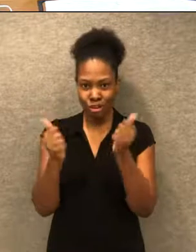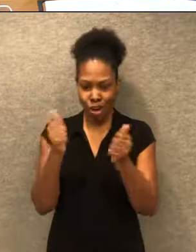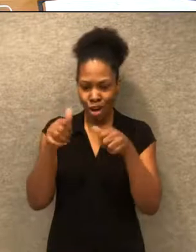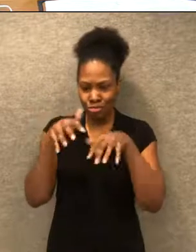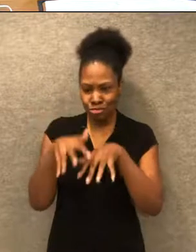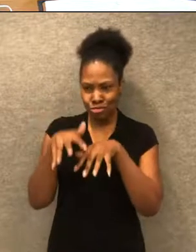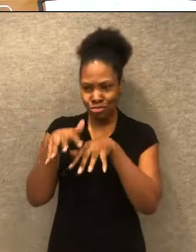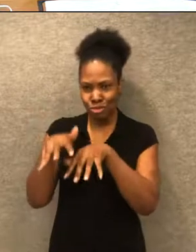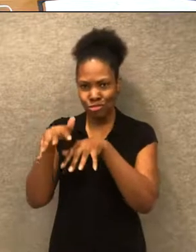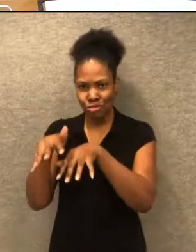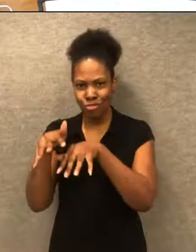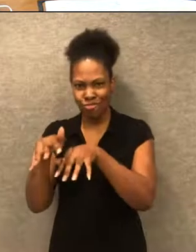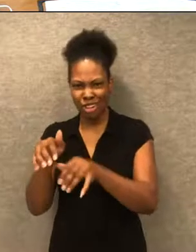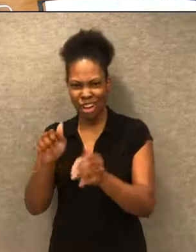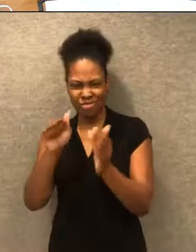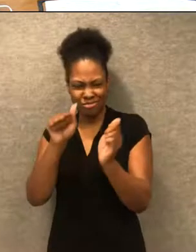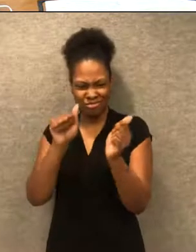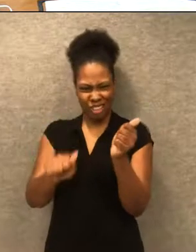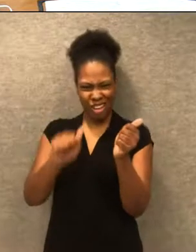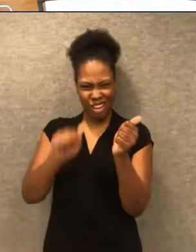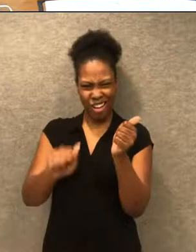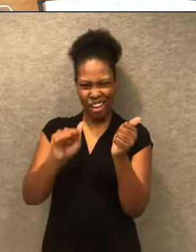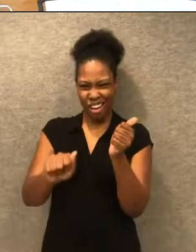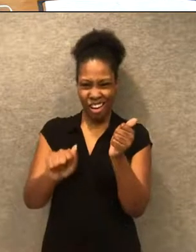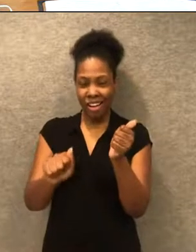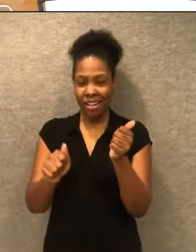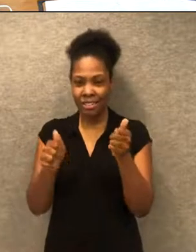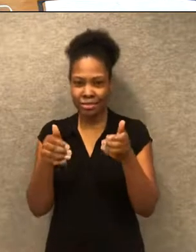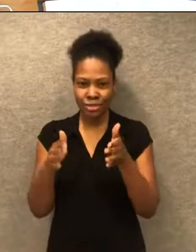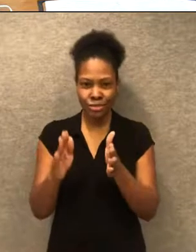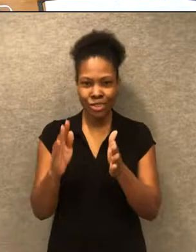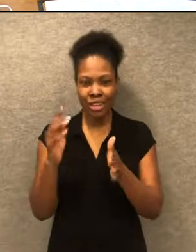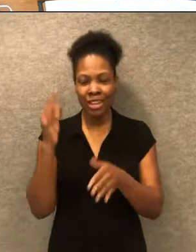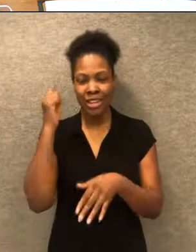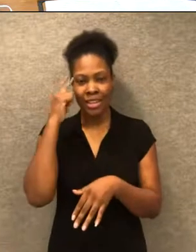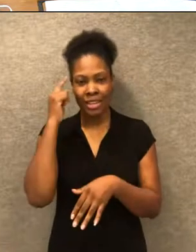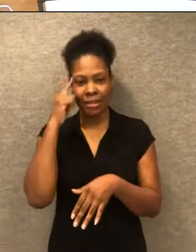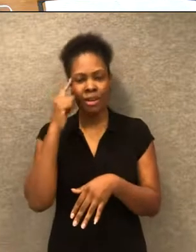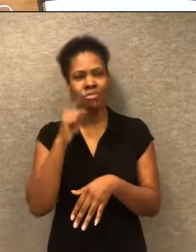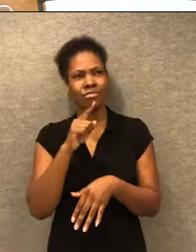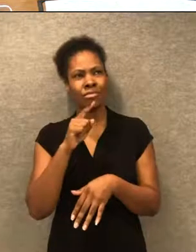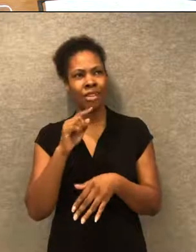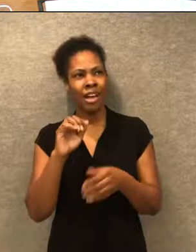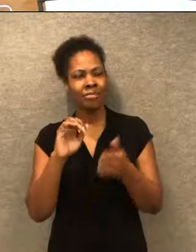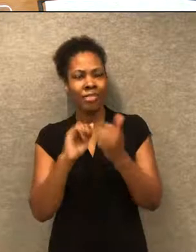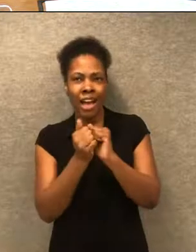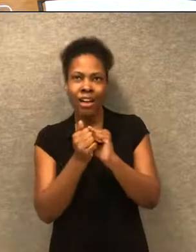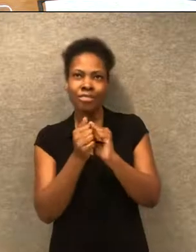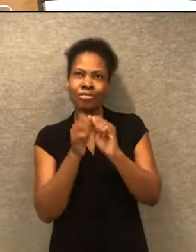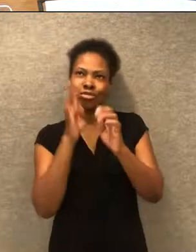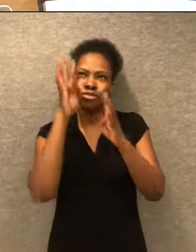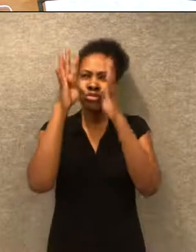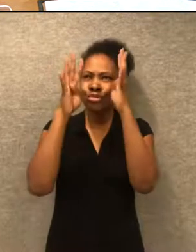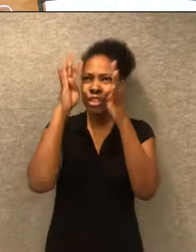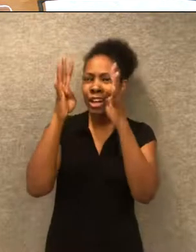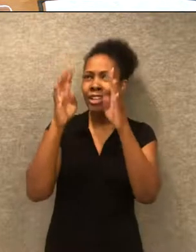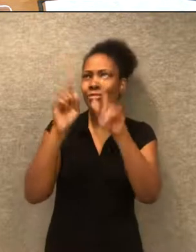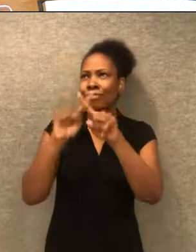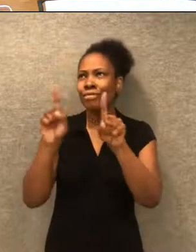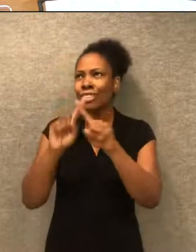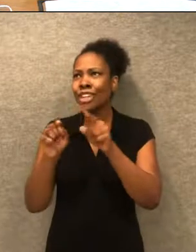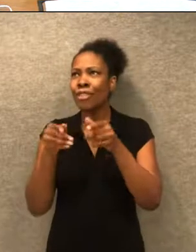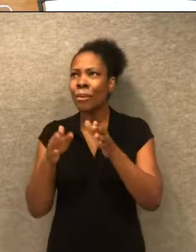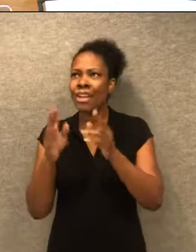those honking in the street, thinking about really being creative, thinking about ways to honor